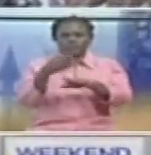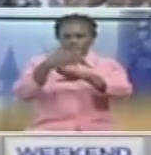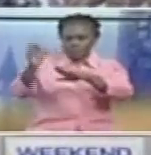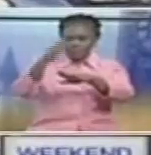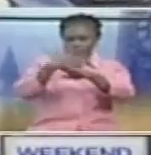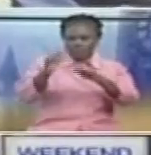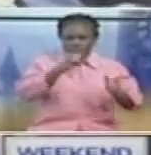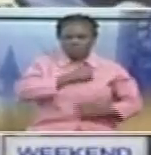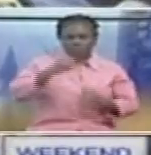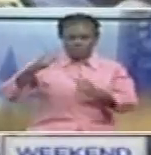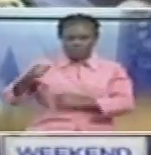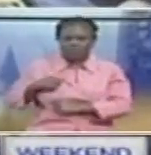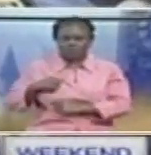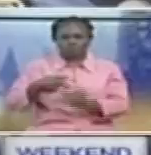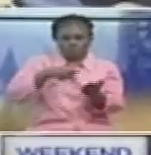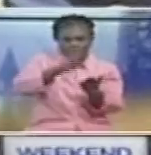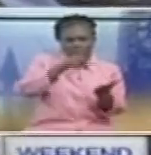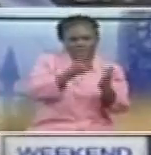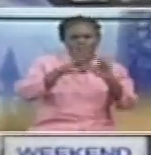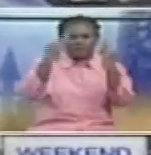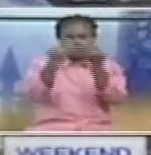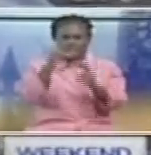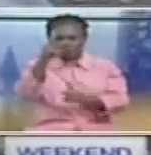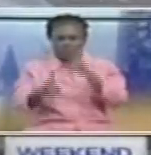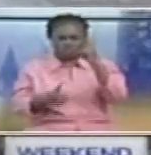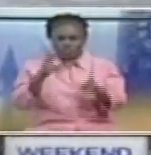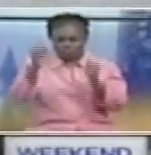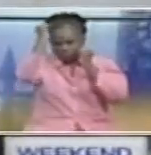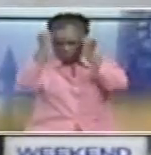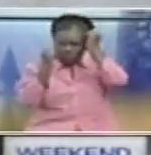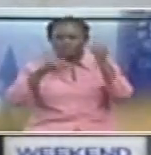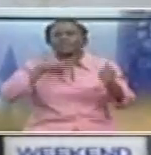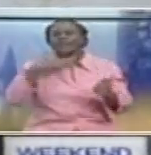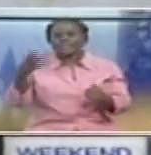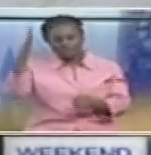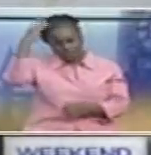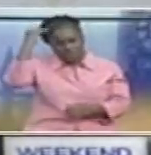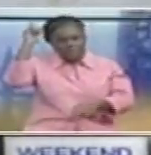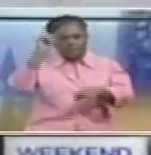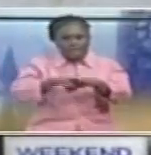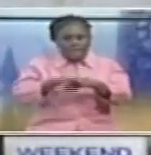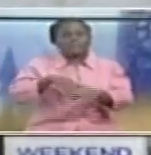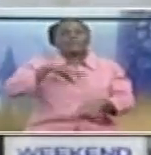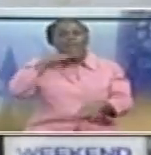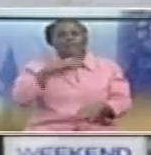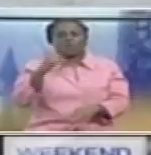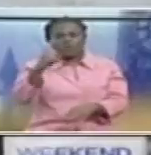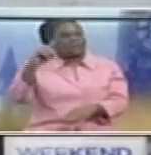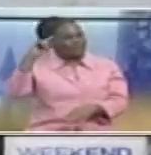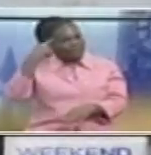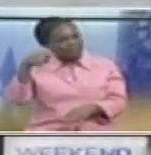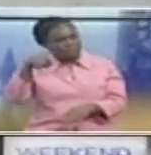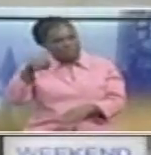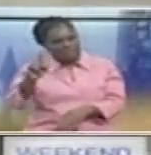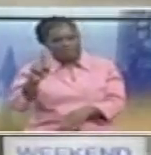25 million shillings to compensate the families of 22 soldiers who died in Somalia. Given the time of their deaths, one would think that